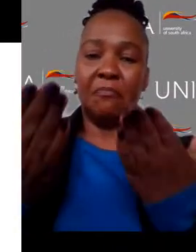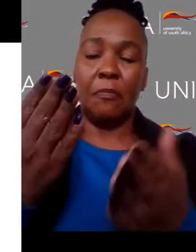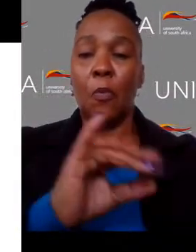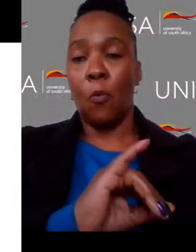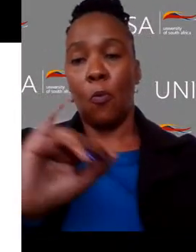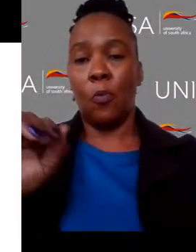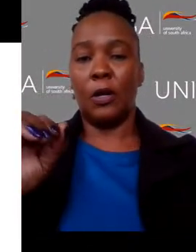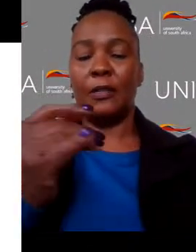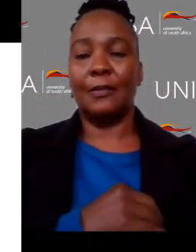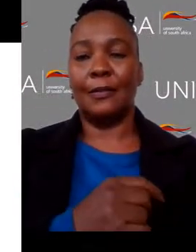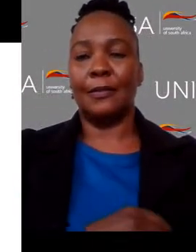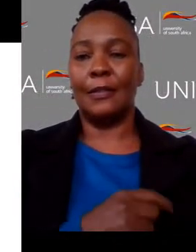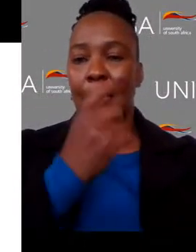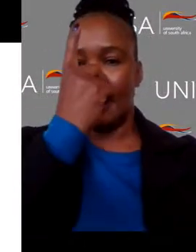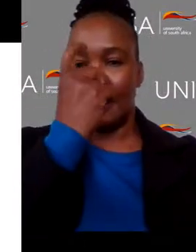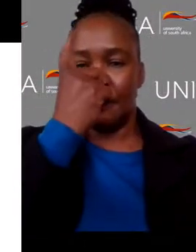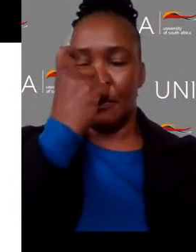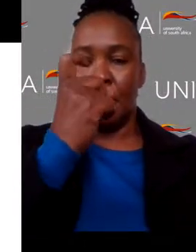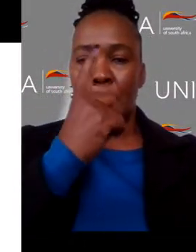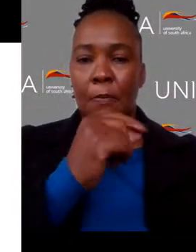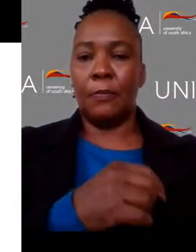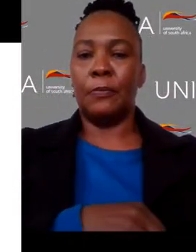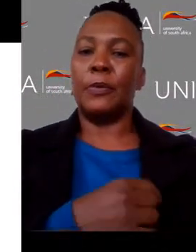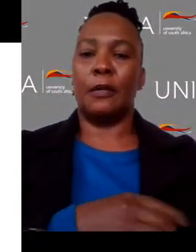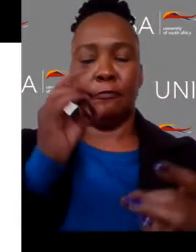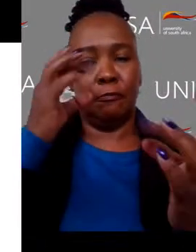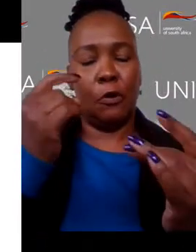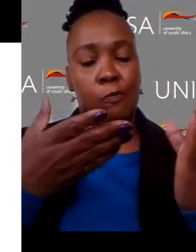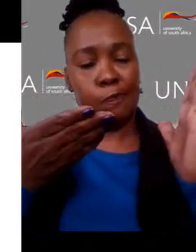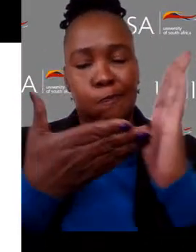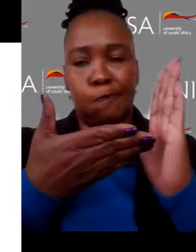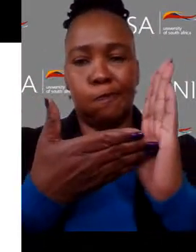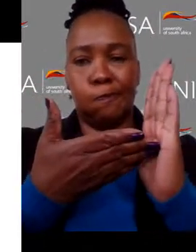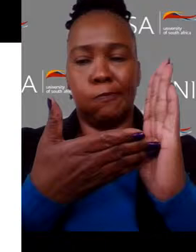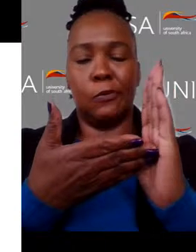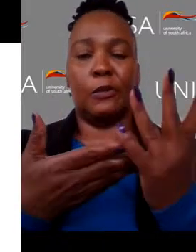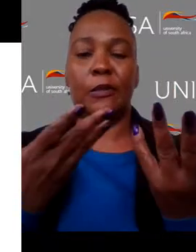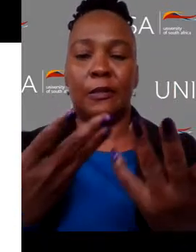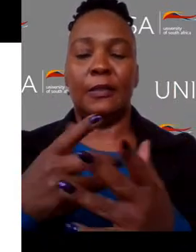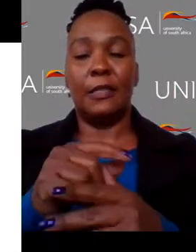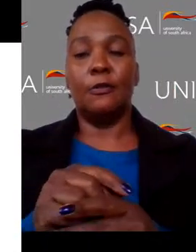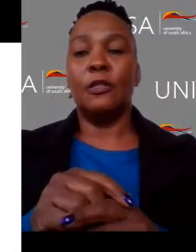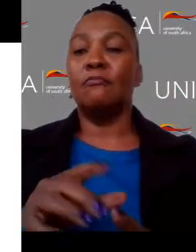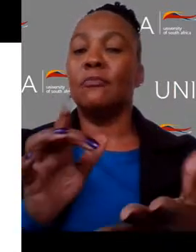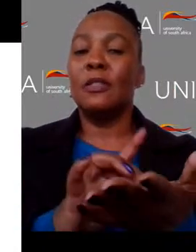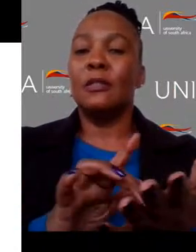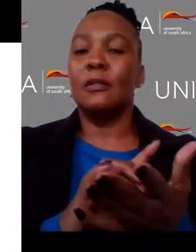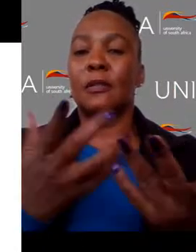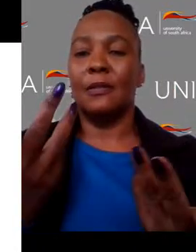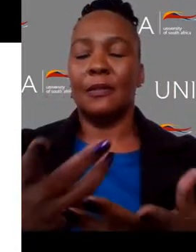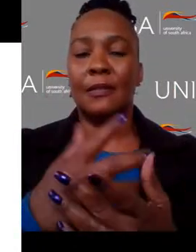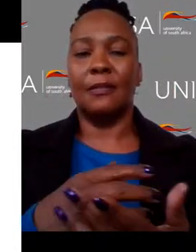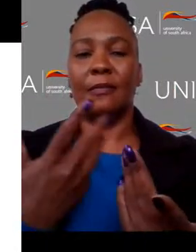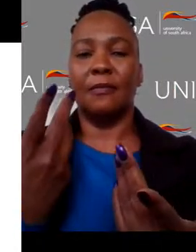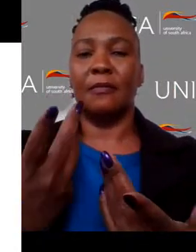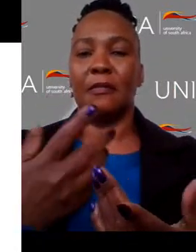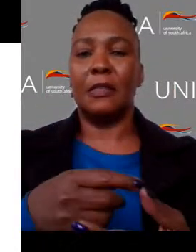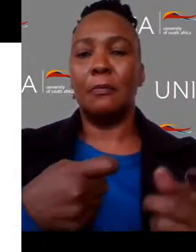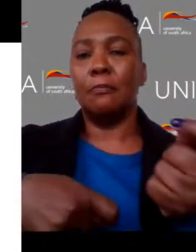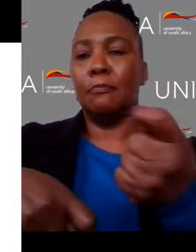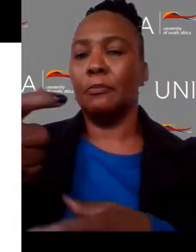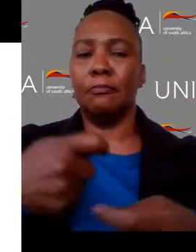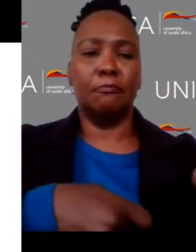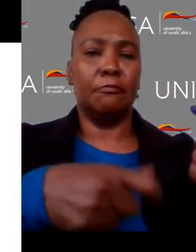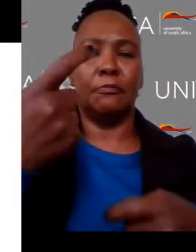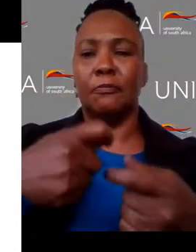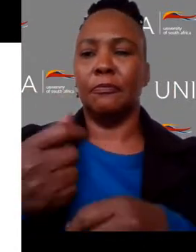a criminal record, though that is typically reserved for those situations where there is buying and selling of exams in a